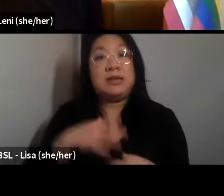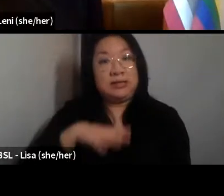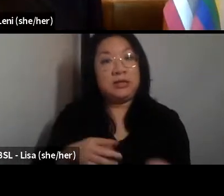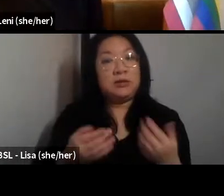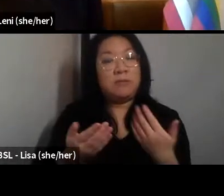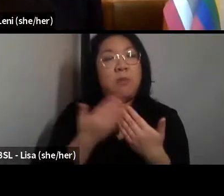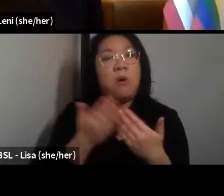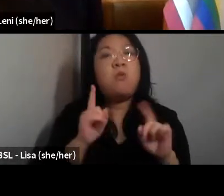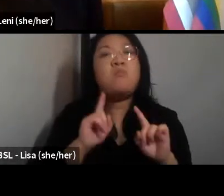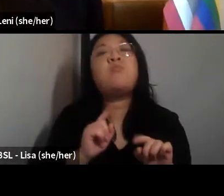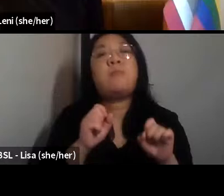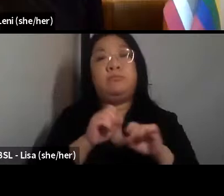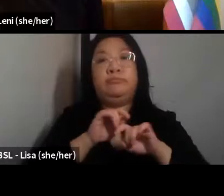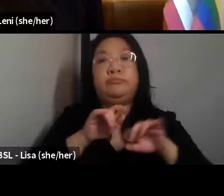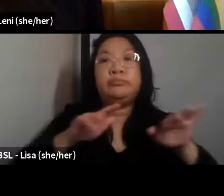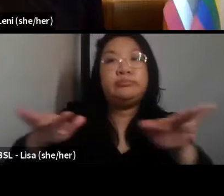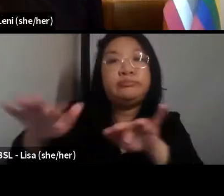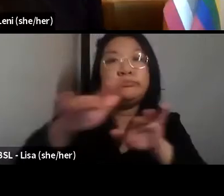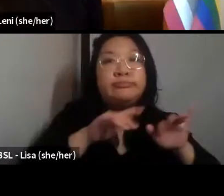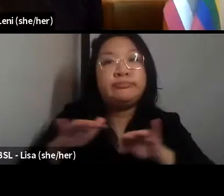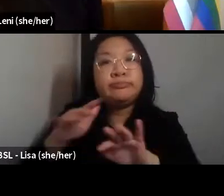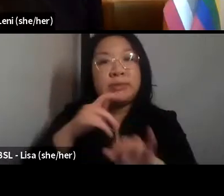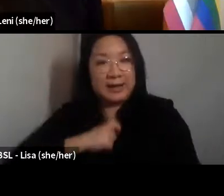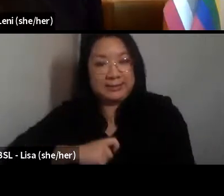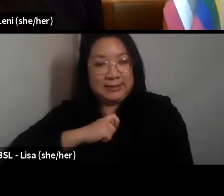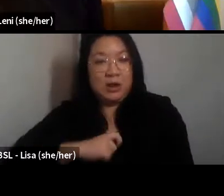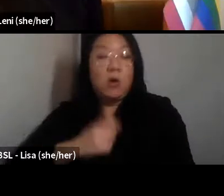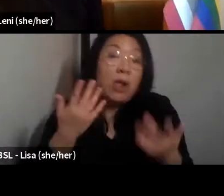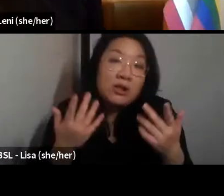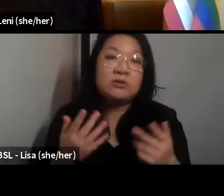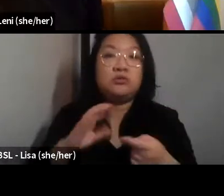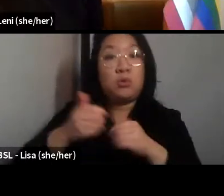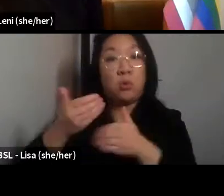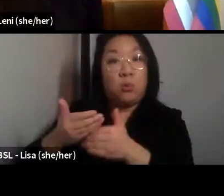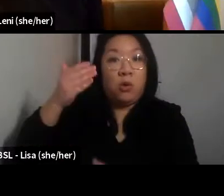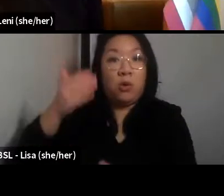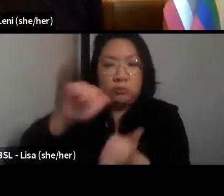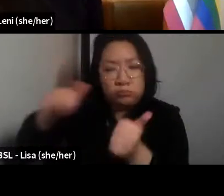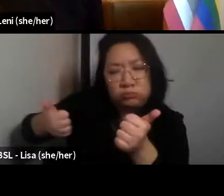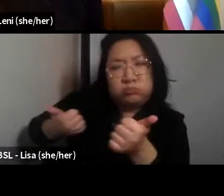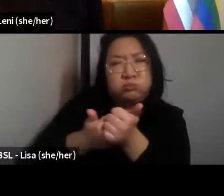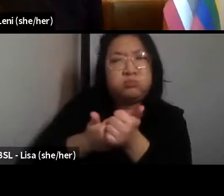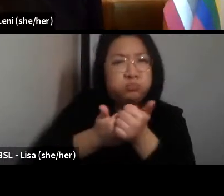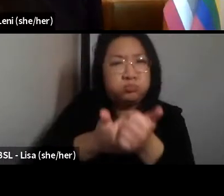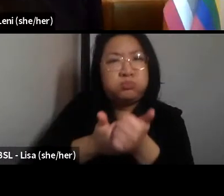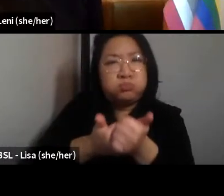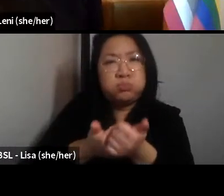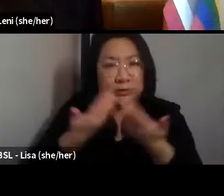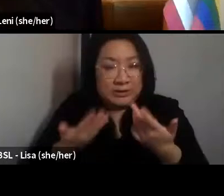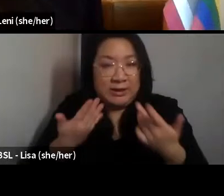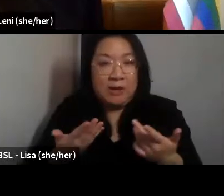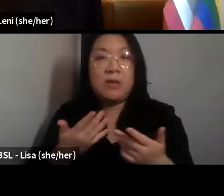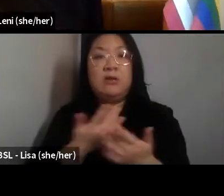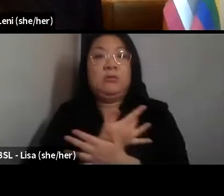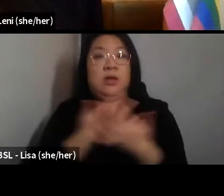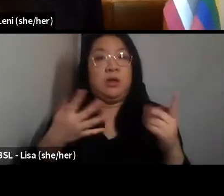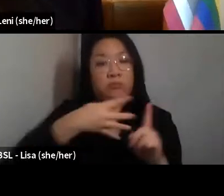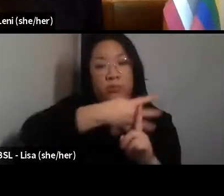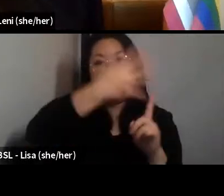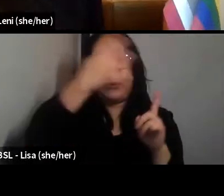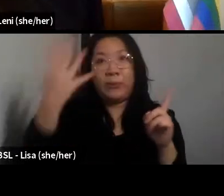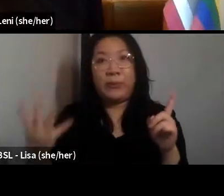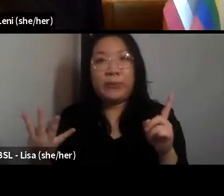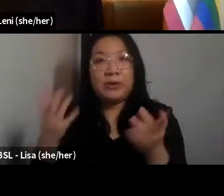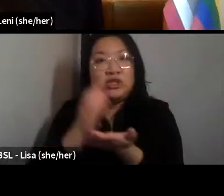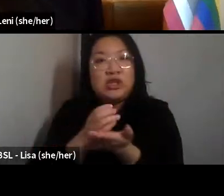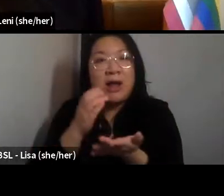media, our lack of representation, I mean, Stonewall's doing a good job of it now, but there are a lot of other LGBTQ+